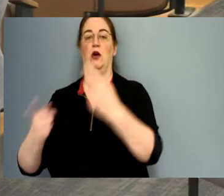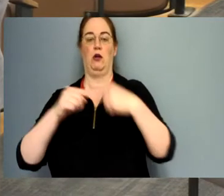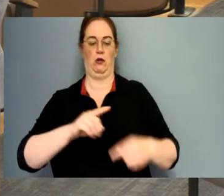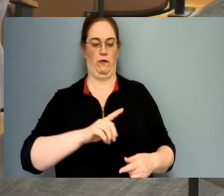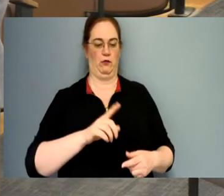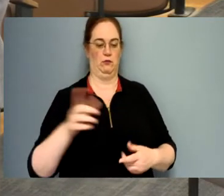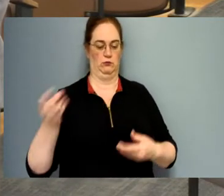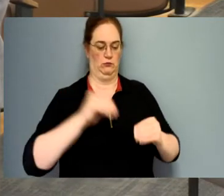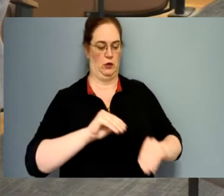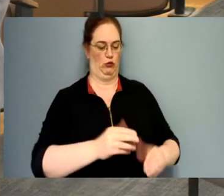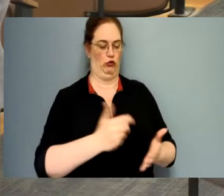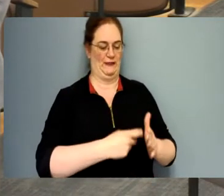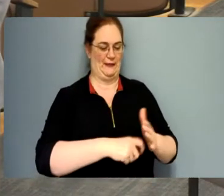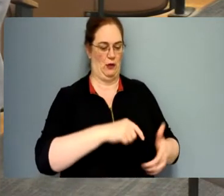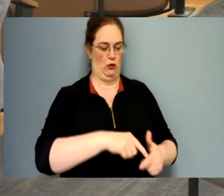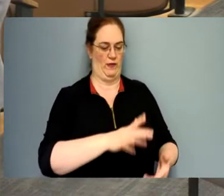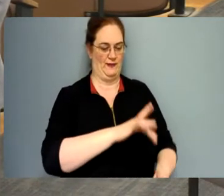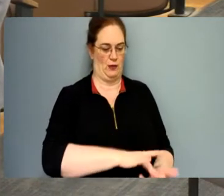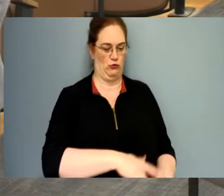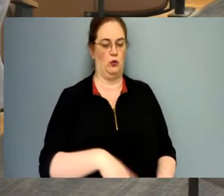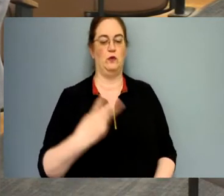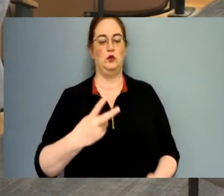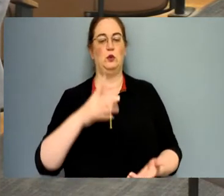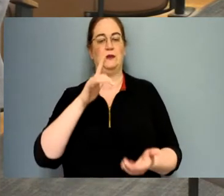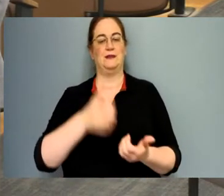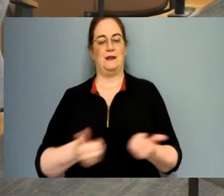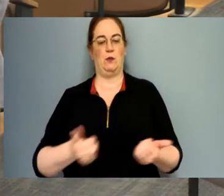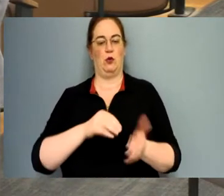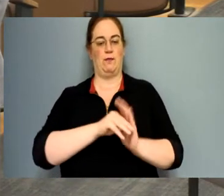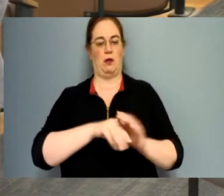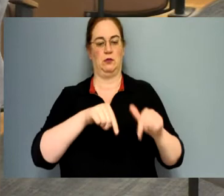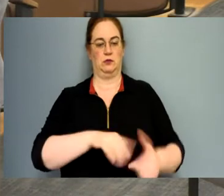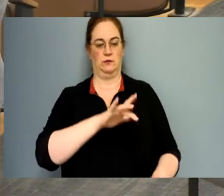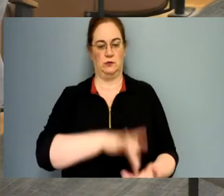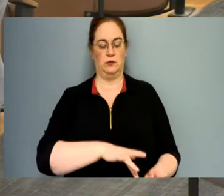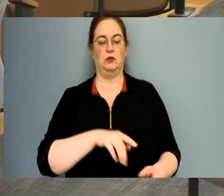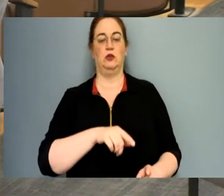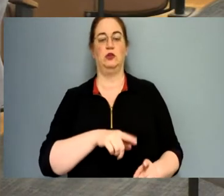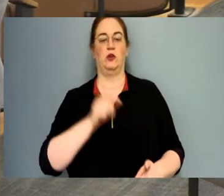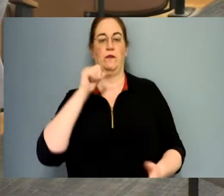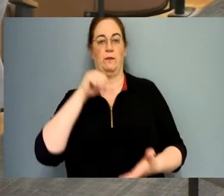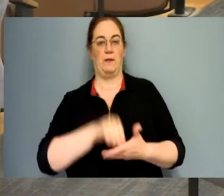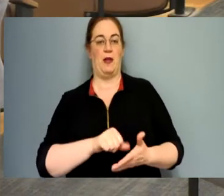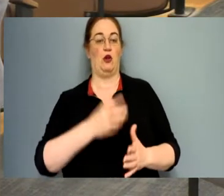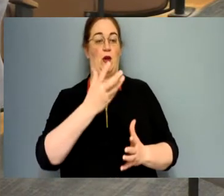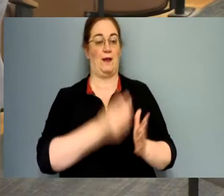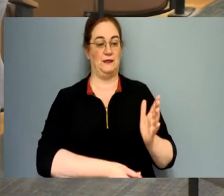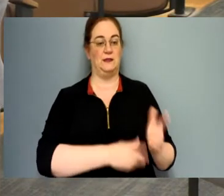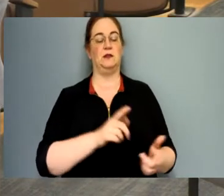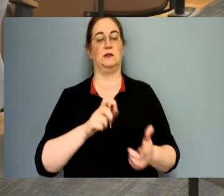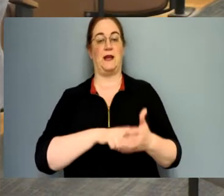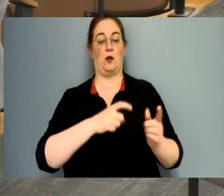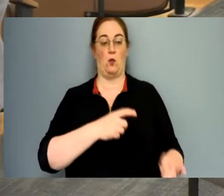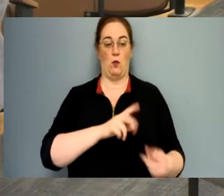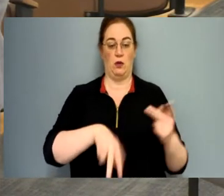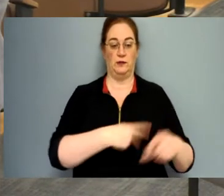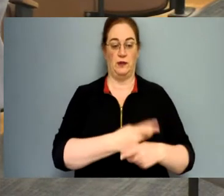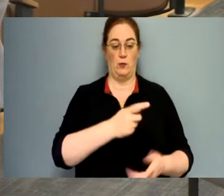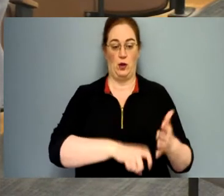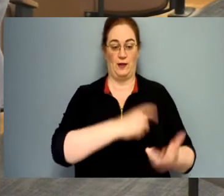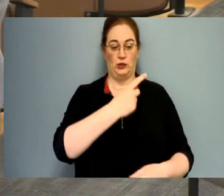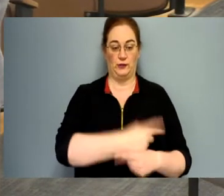scanners. We have two separate models of central scanners. So if they were mail-ins or absentees, we're scanned on one model on election